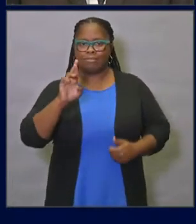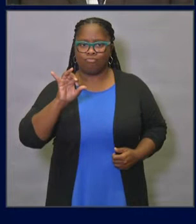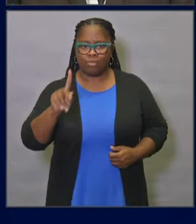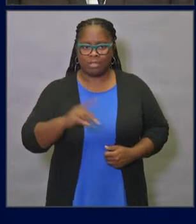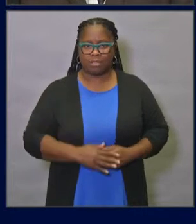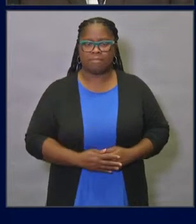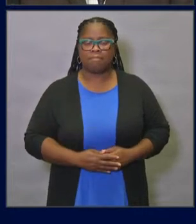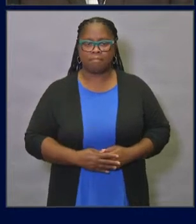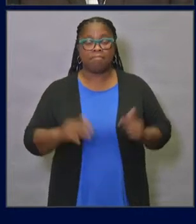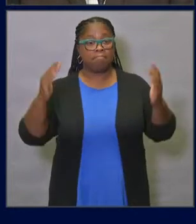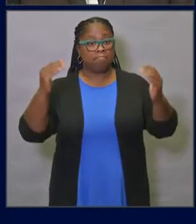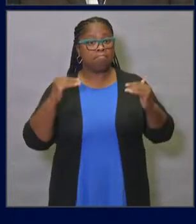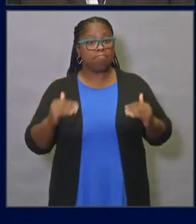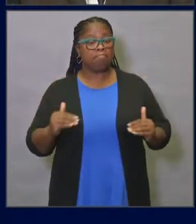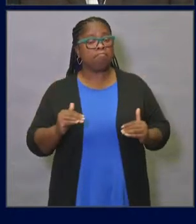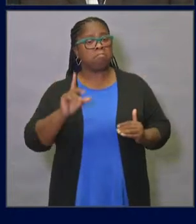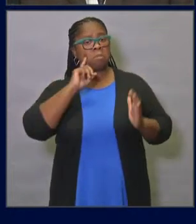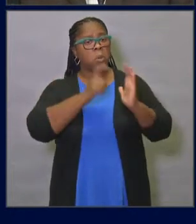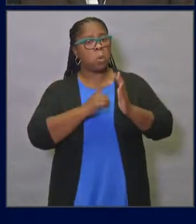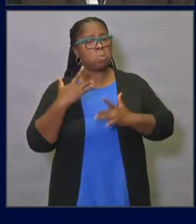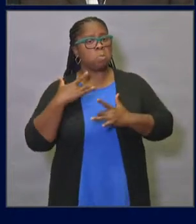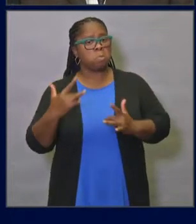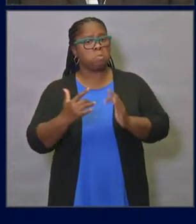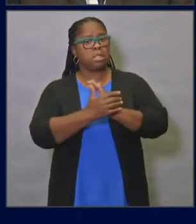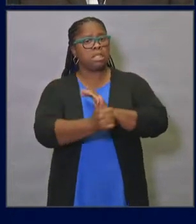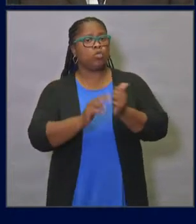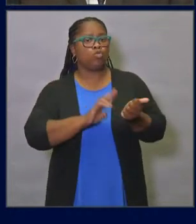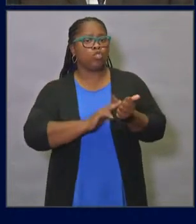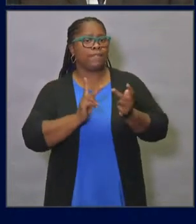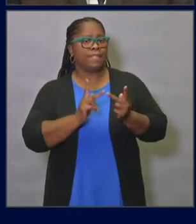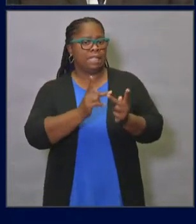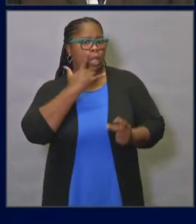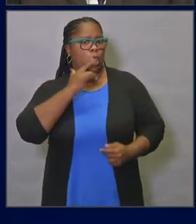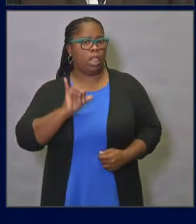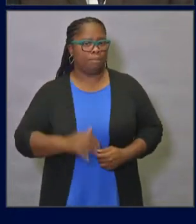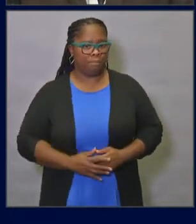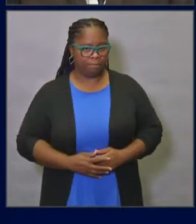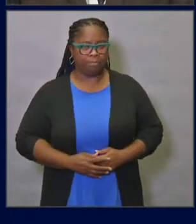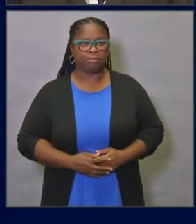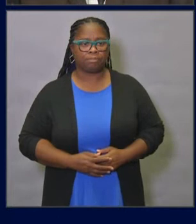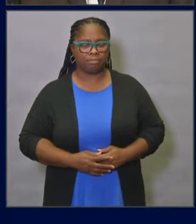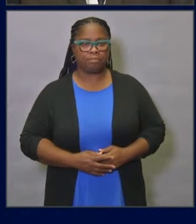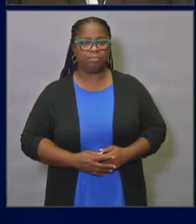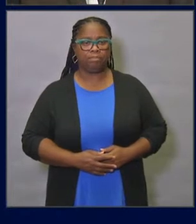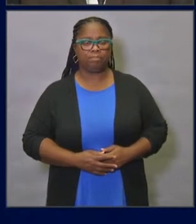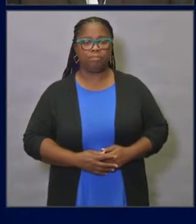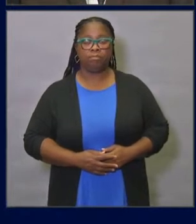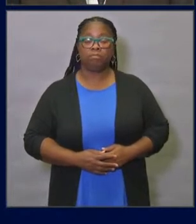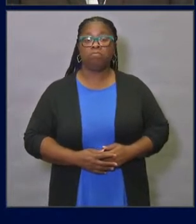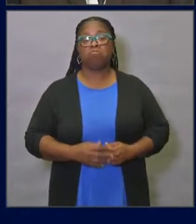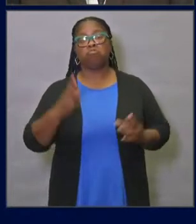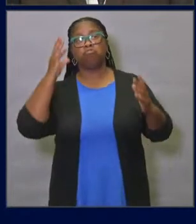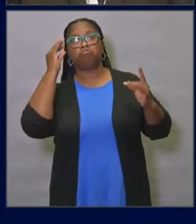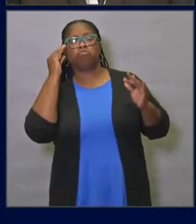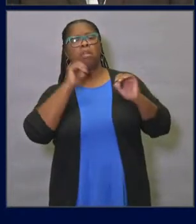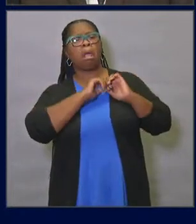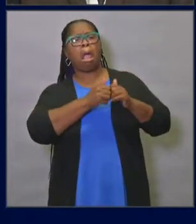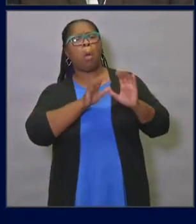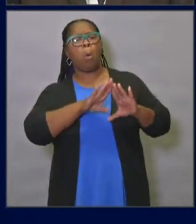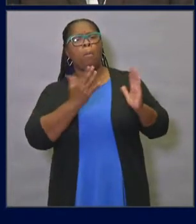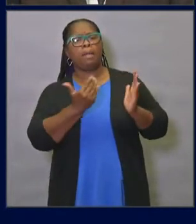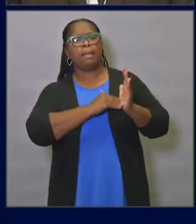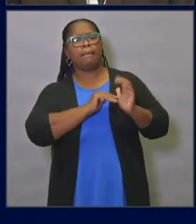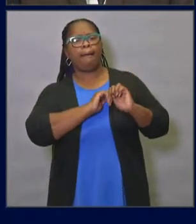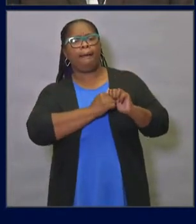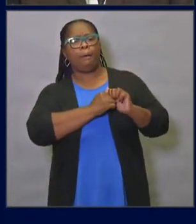Next, I'll briefly touch upon the trends that we're seeing in skilled nursing facilities. As we consider our approach to reopening, we must consider how people who are